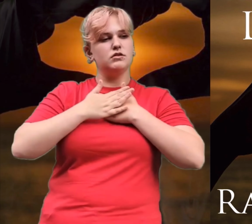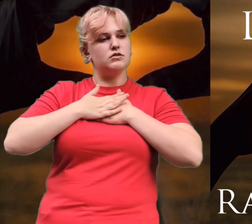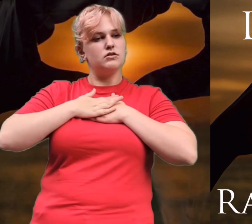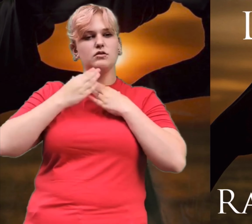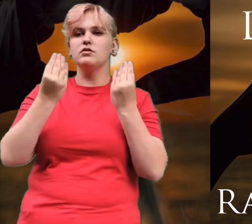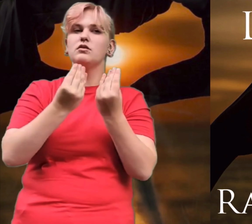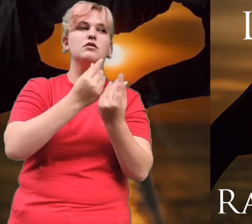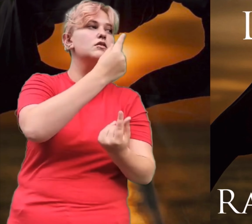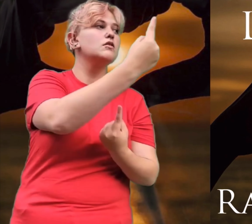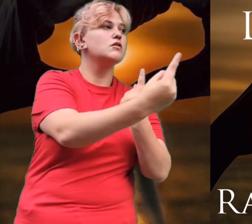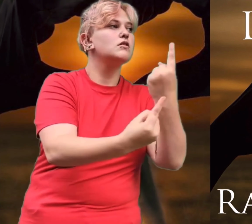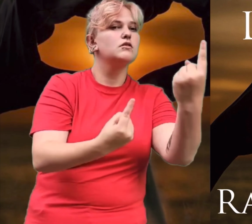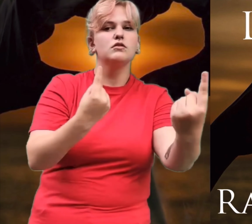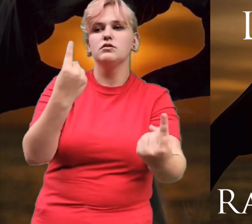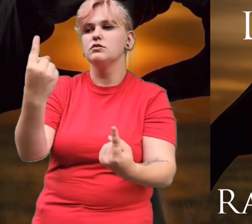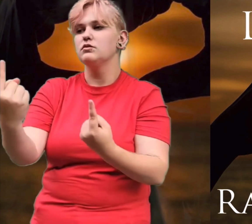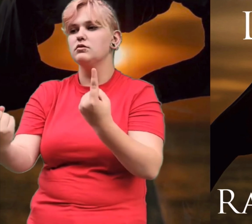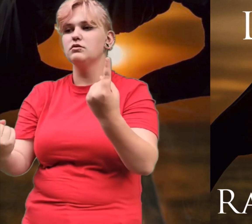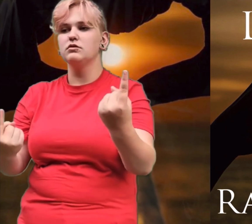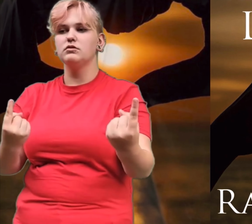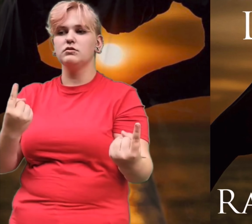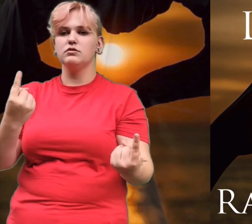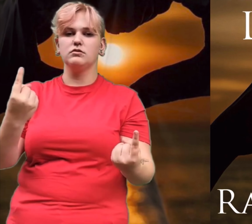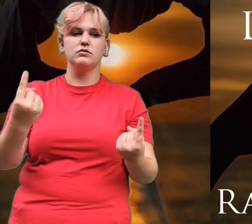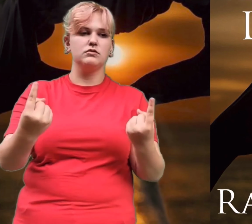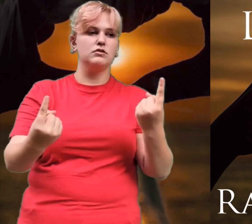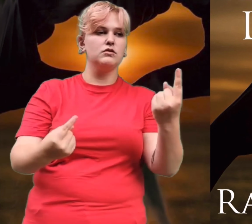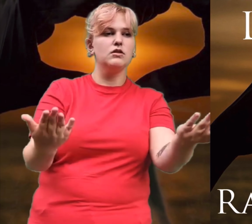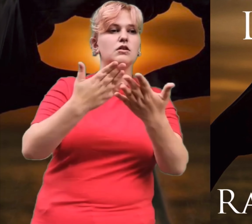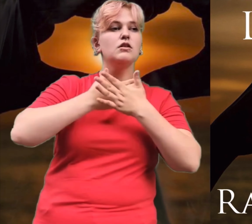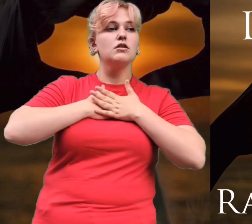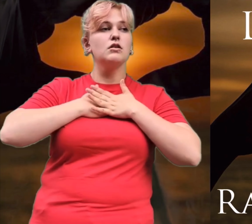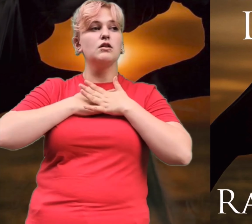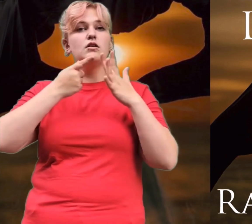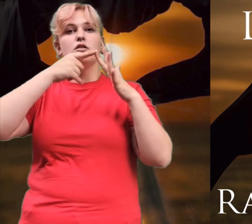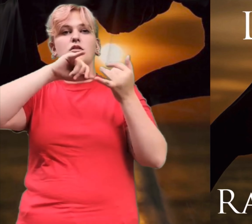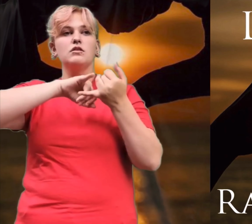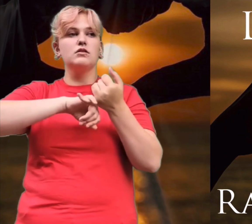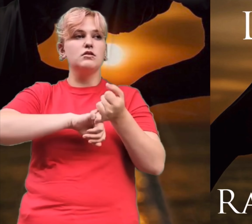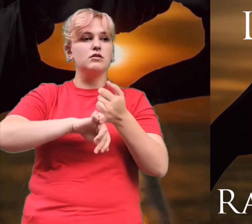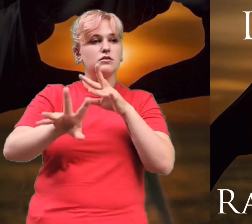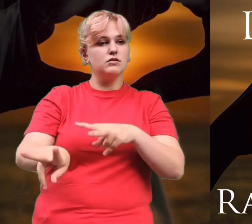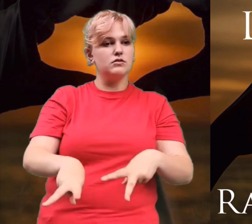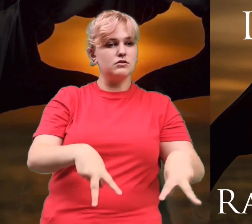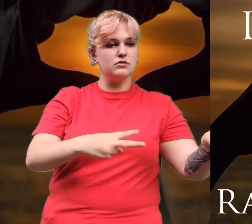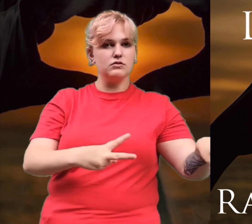each and every one. Love is a dance,